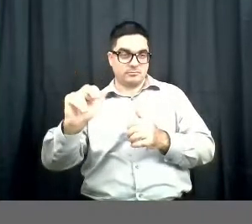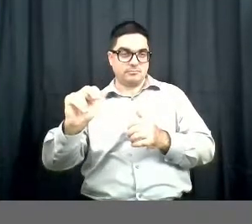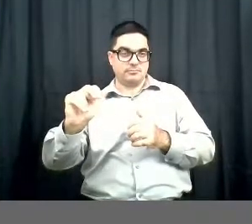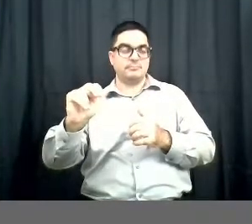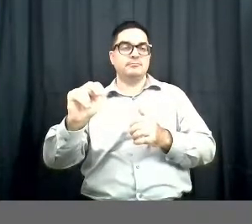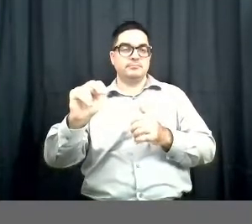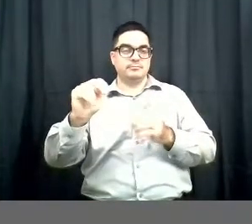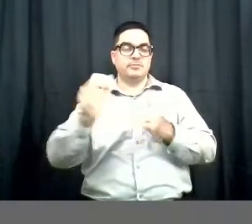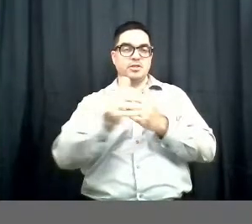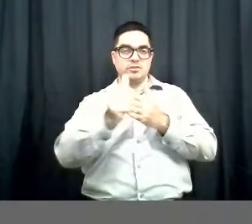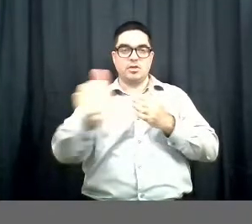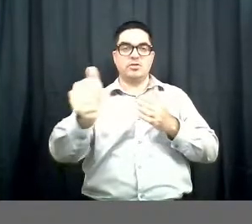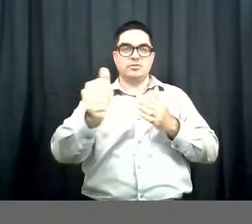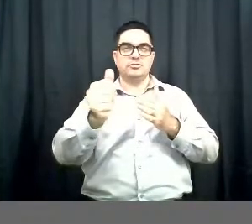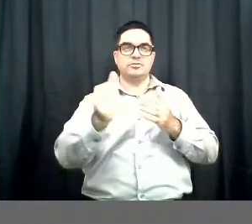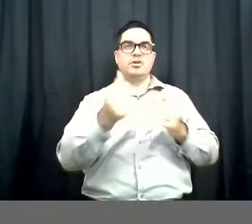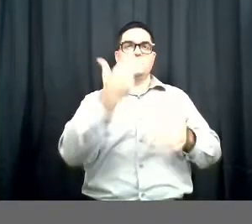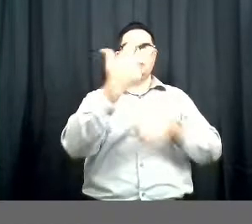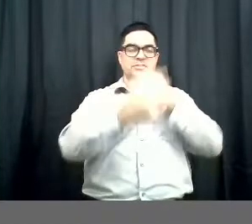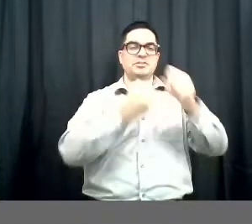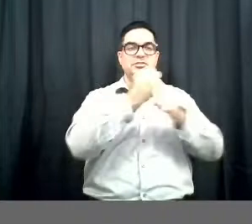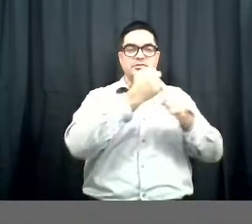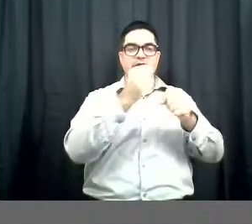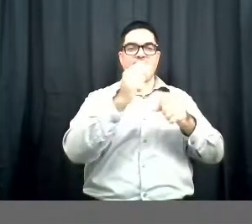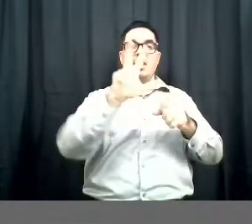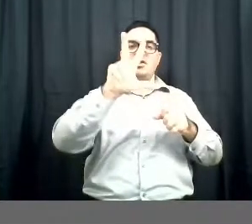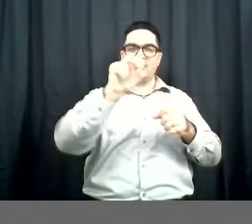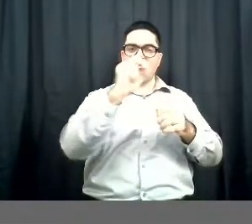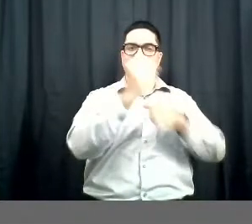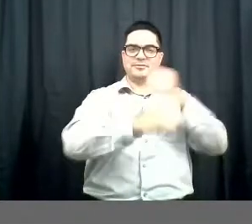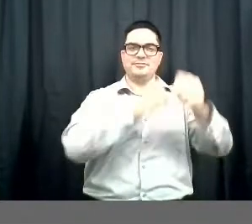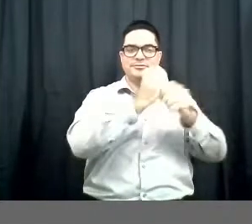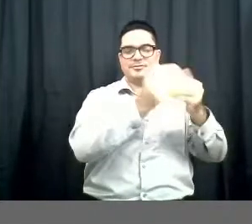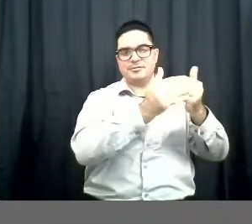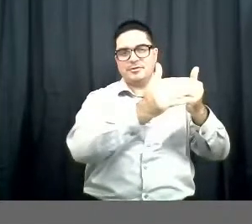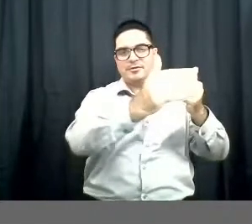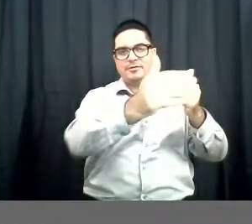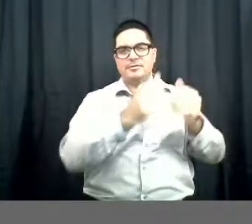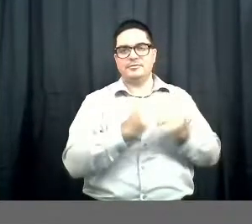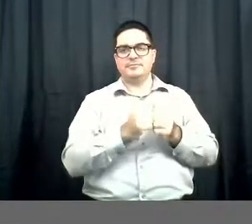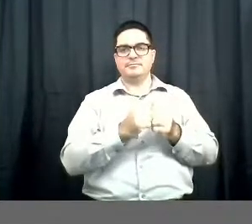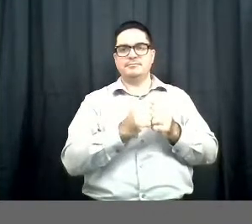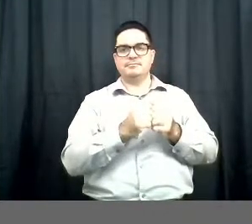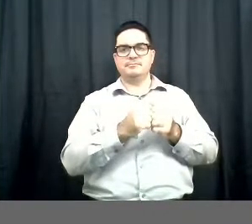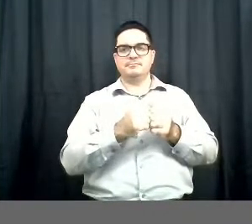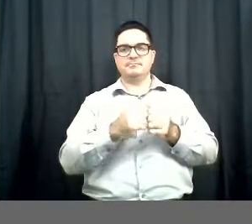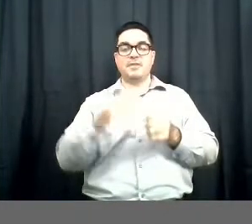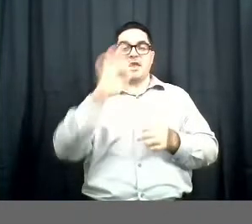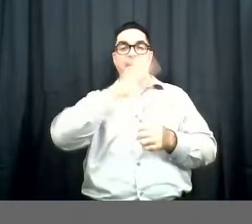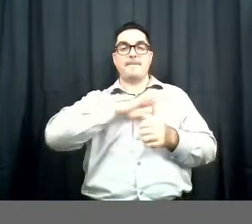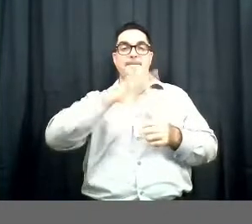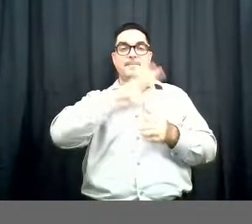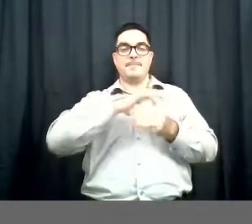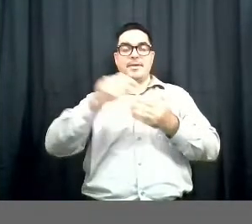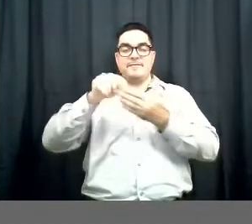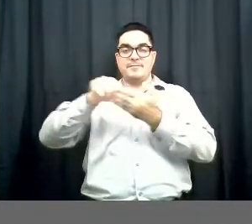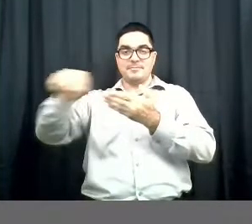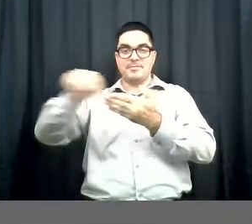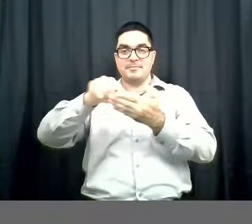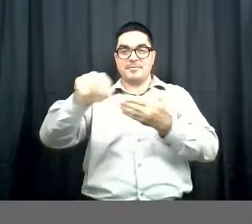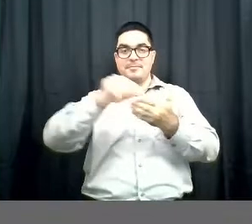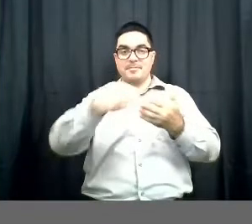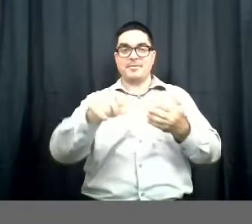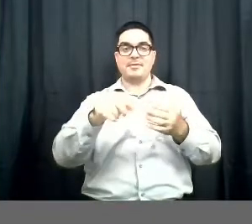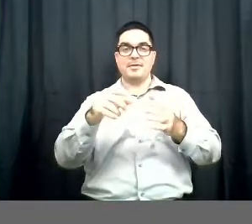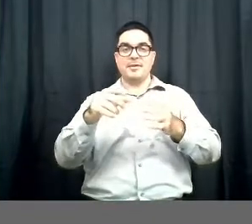enhanced benefits is not clear. What we've said is if the enhanced benefits are paid through incremental reductions in personnel, show